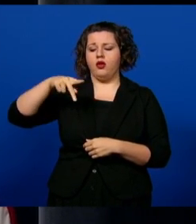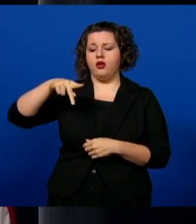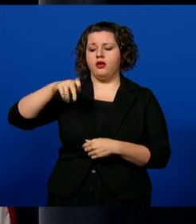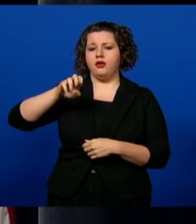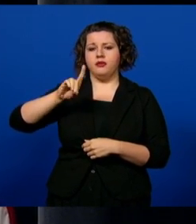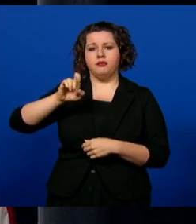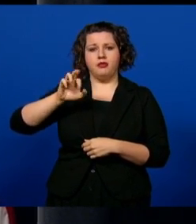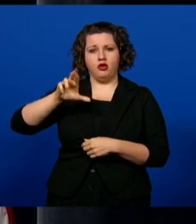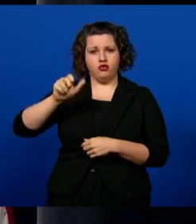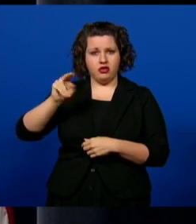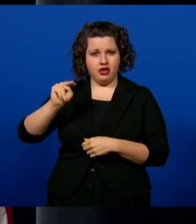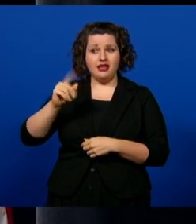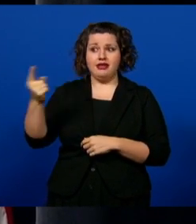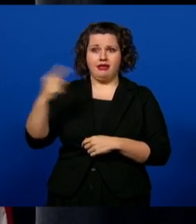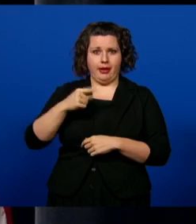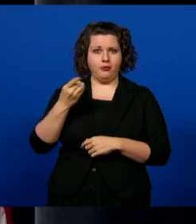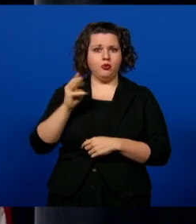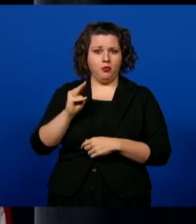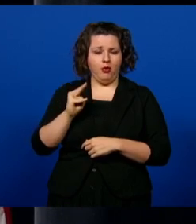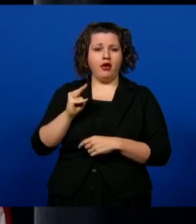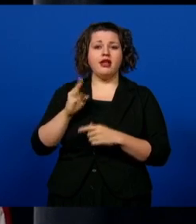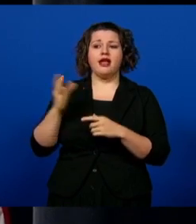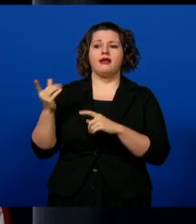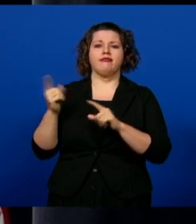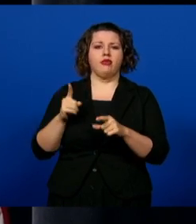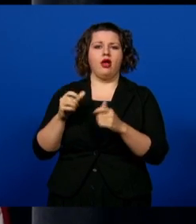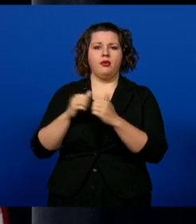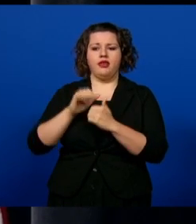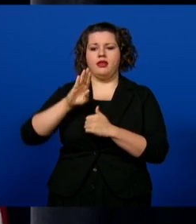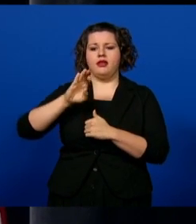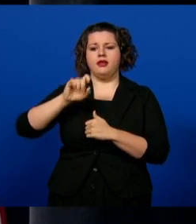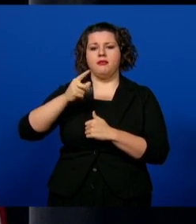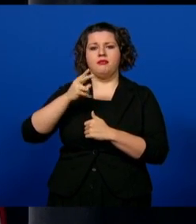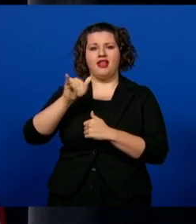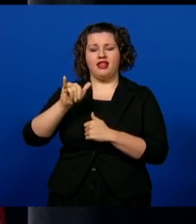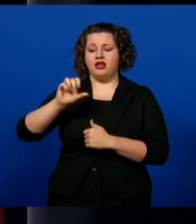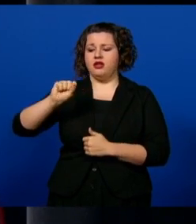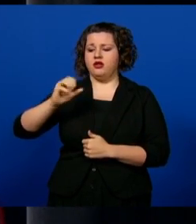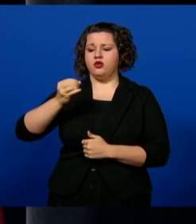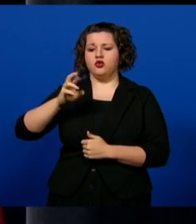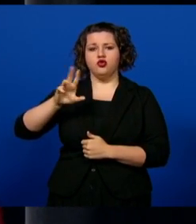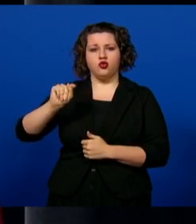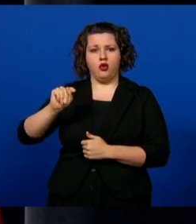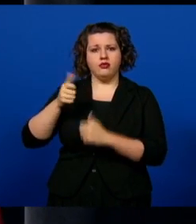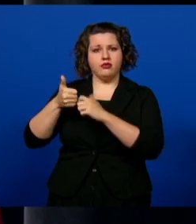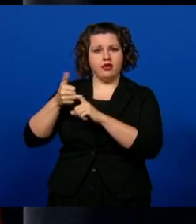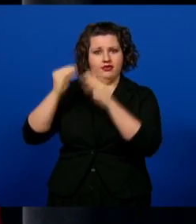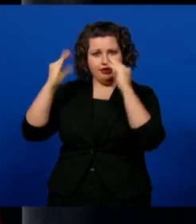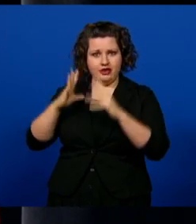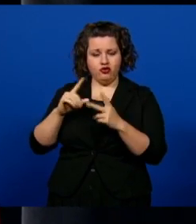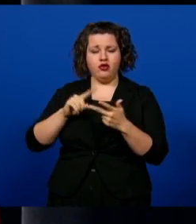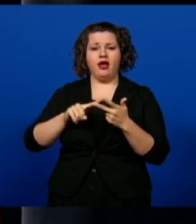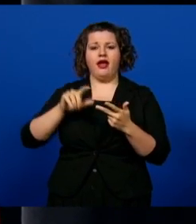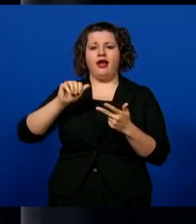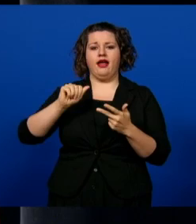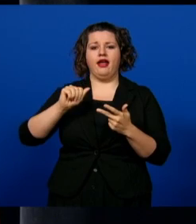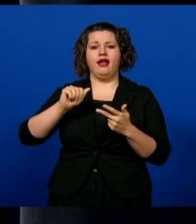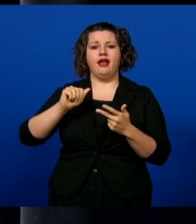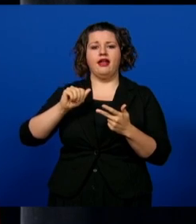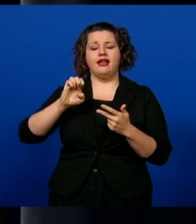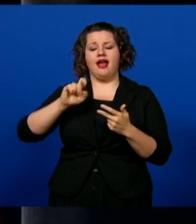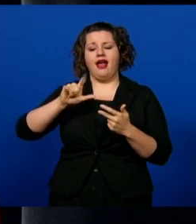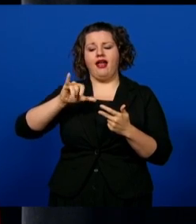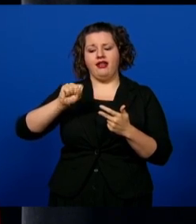Moines today, and he is accompanied by Bethany, Short, a teacher at Cardinal, and Ellis Kojo,